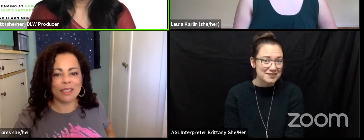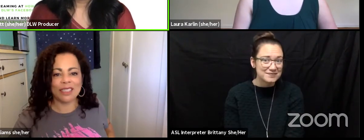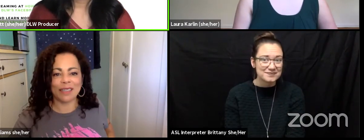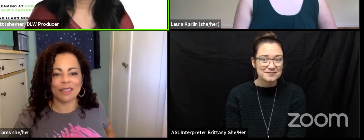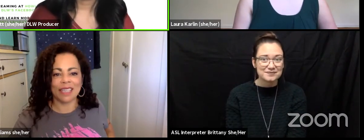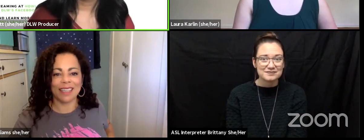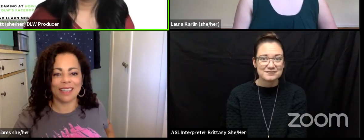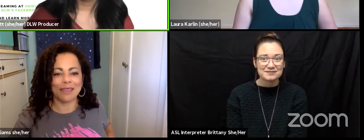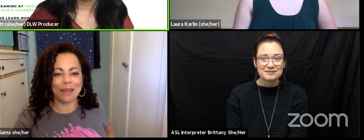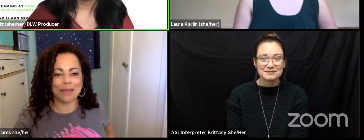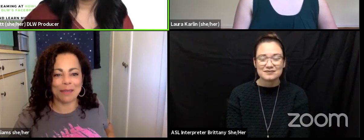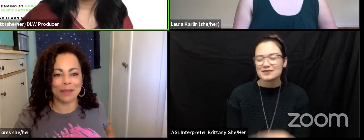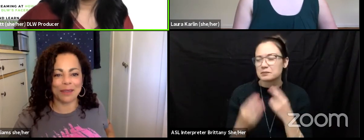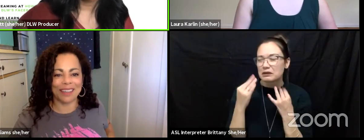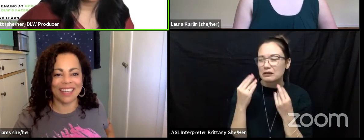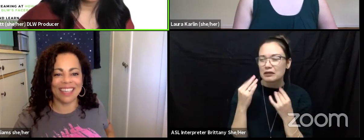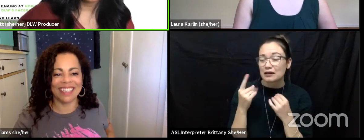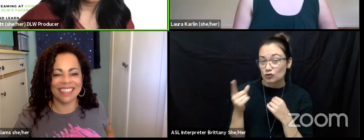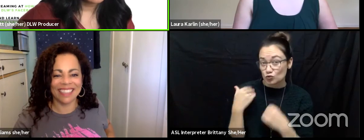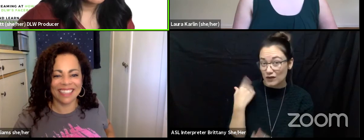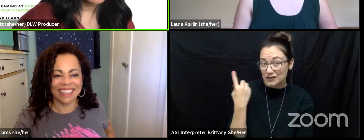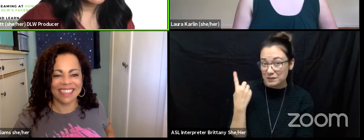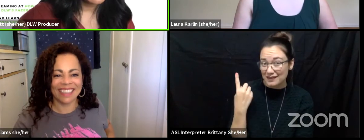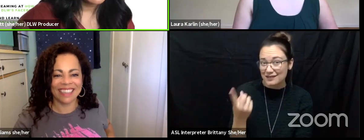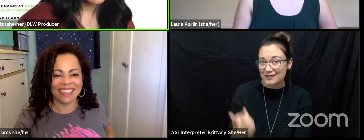Let me just think for a second. If you have something, Laura, go ahead.